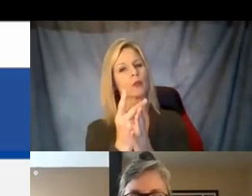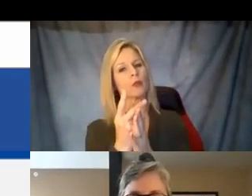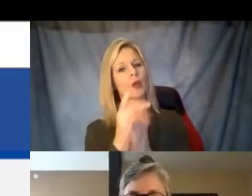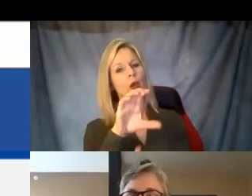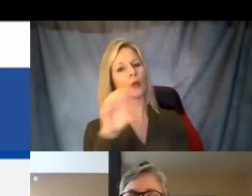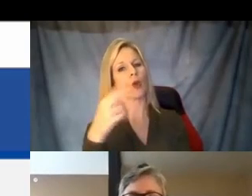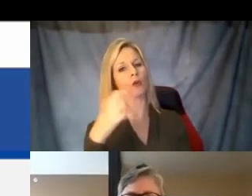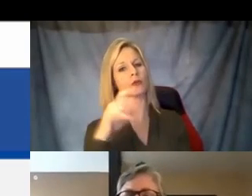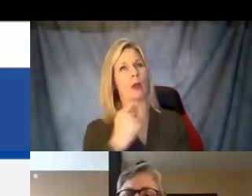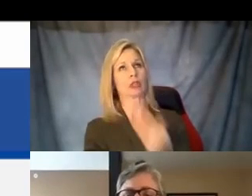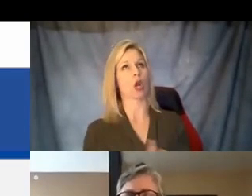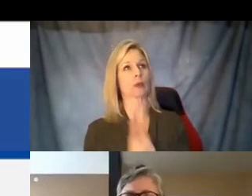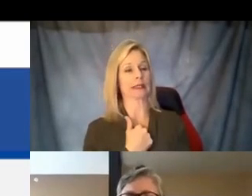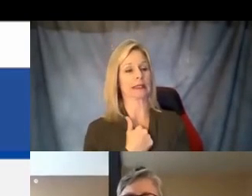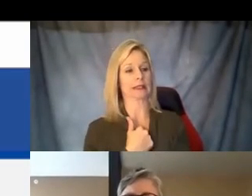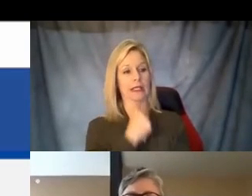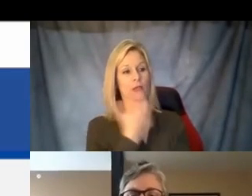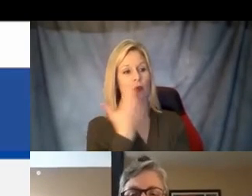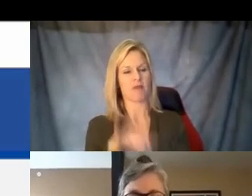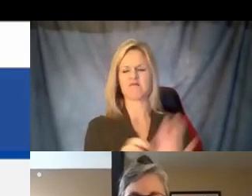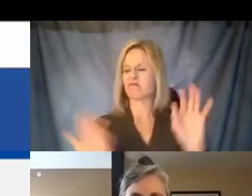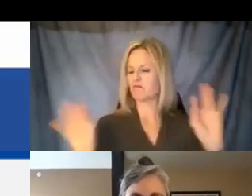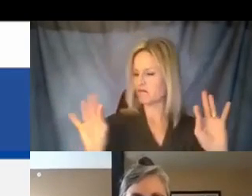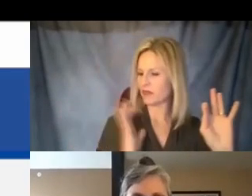Sorry, I didn't realize. Thank we you. were No, gonna do no that. problem. No problem.